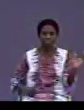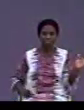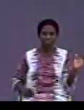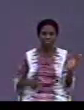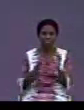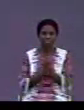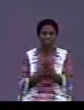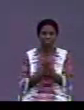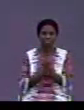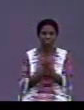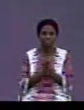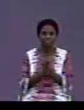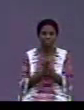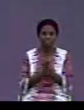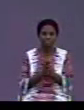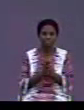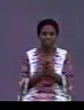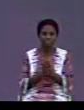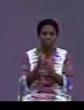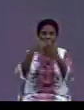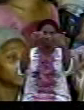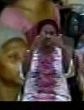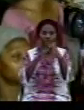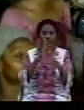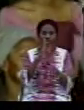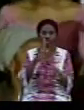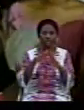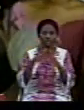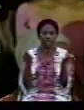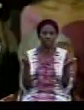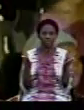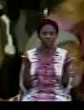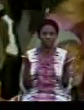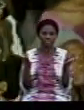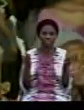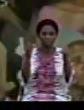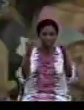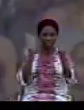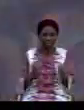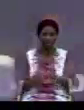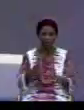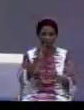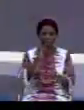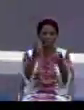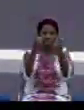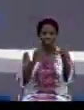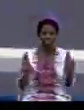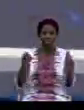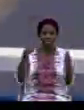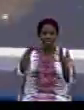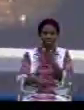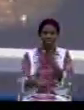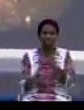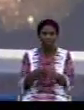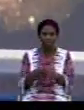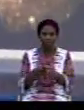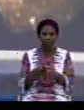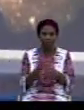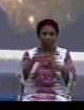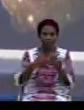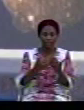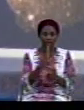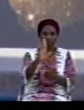The heavens are opened. Power is coming down. All your